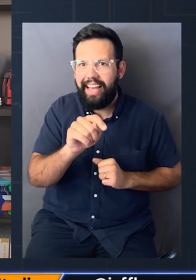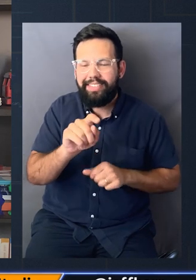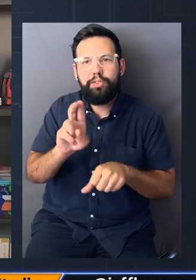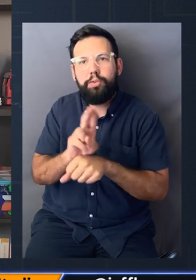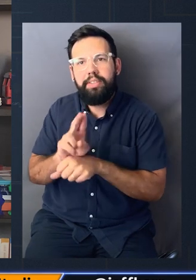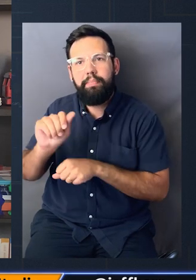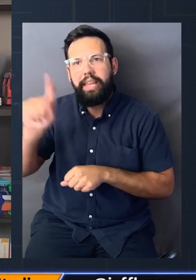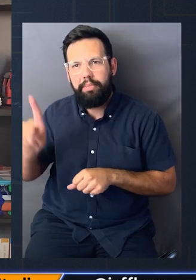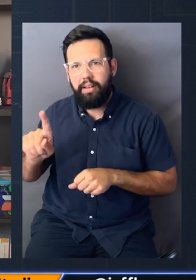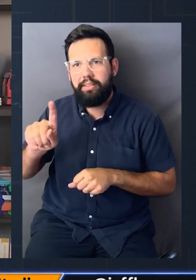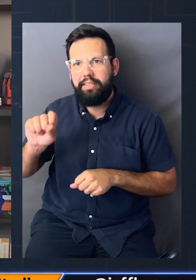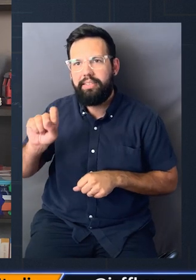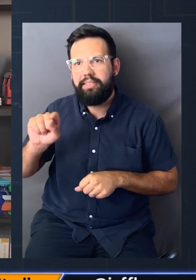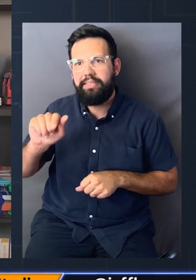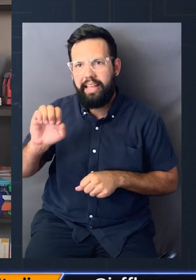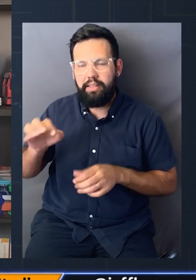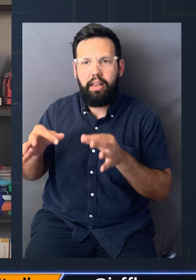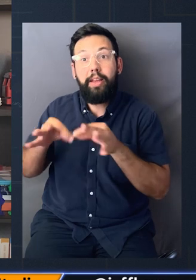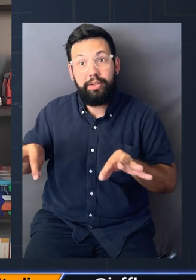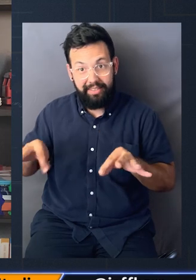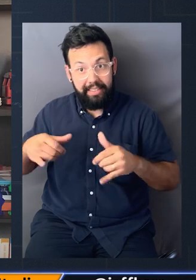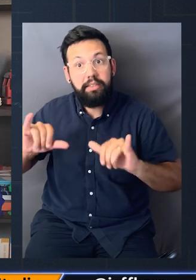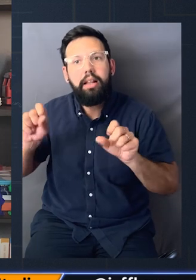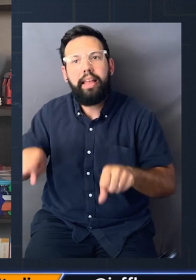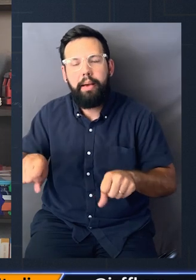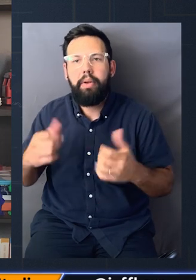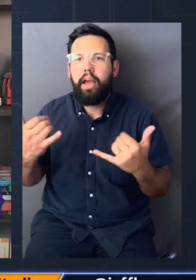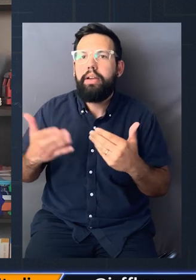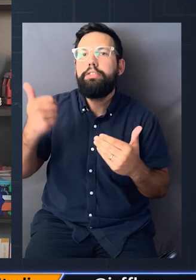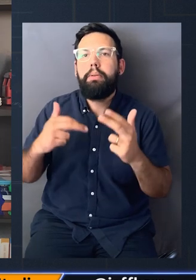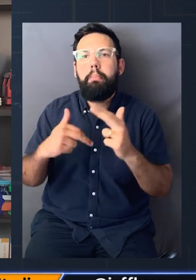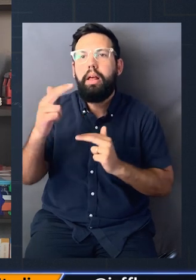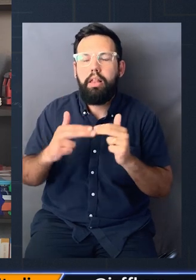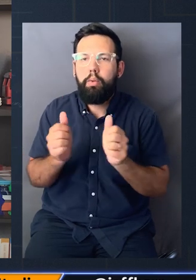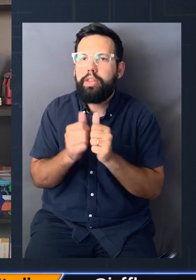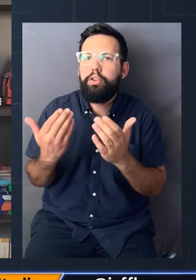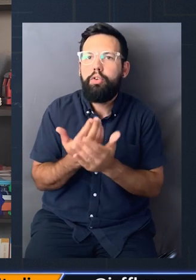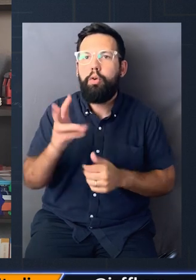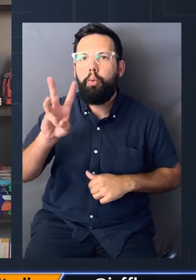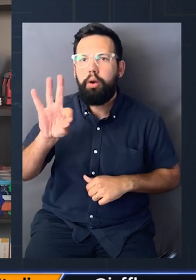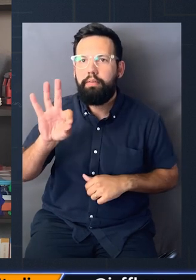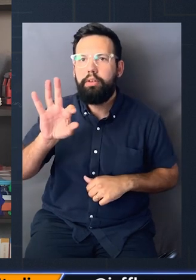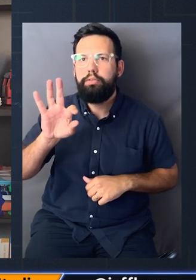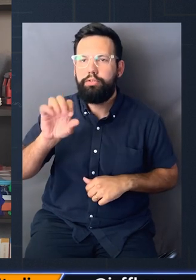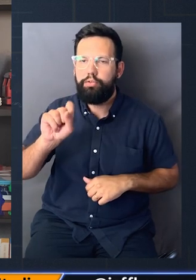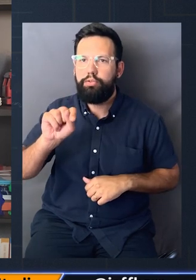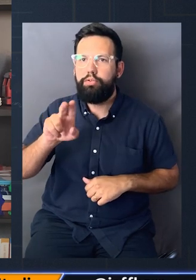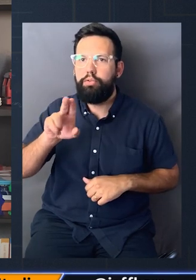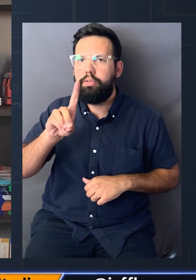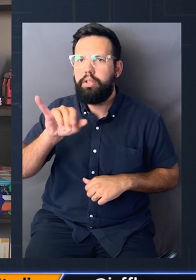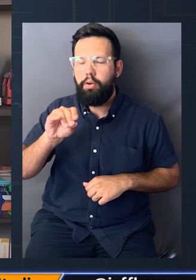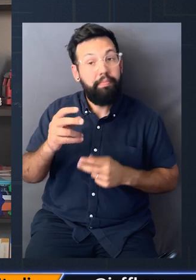form using the Amazon States language. You can still do that, but now we're going to make them even easier to build with the new Workflow